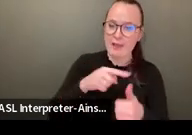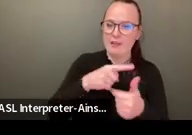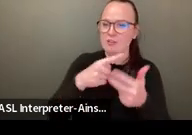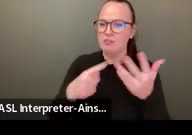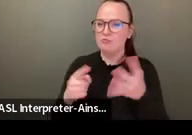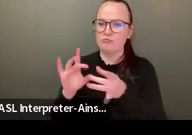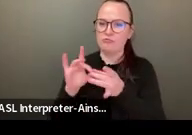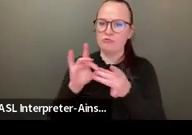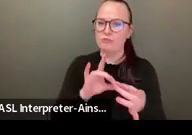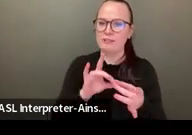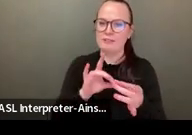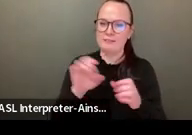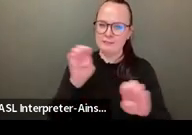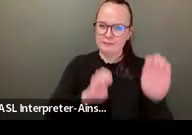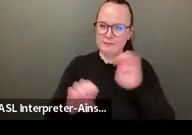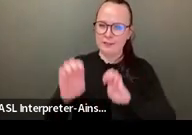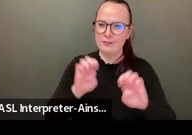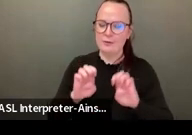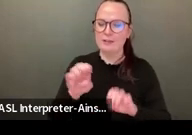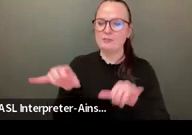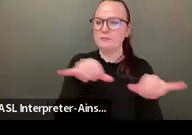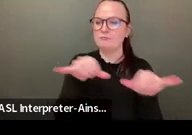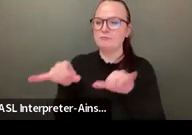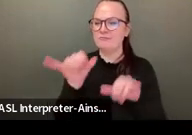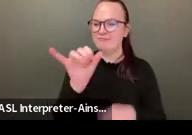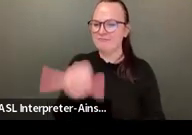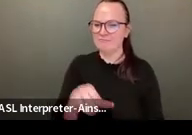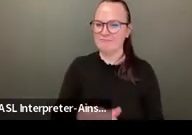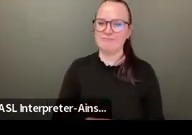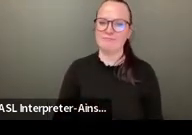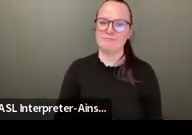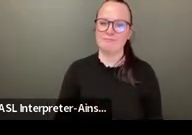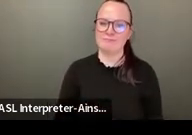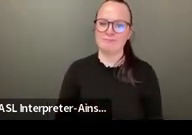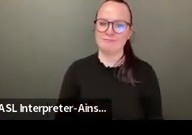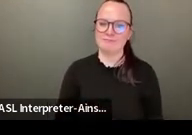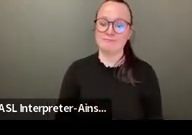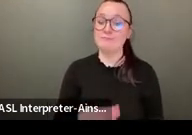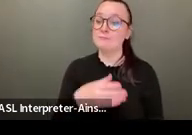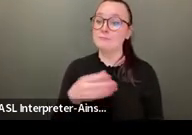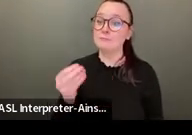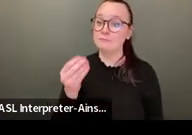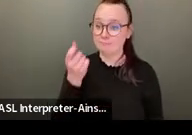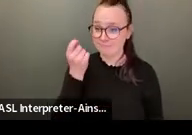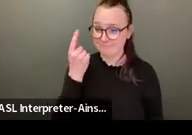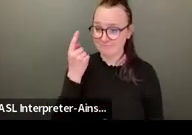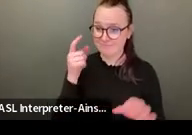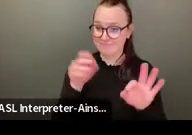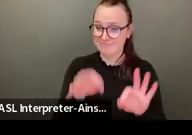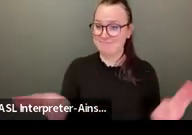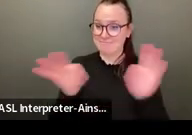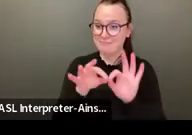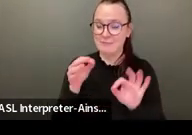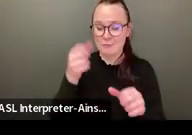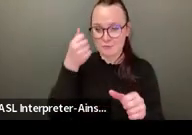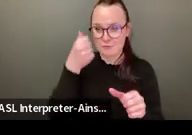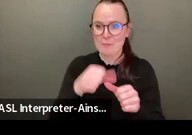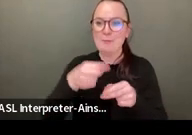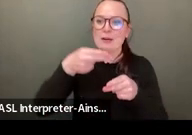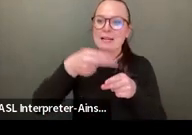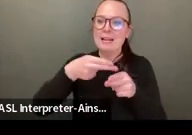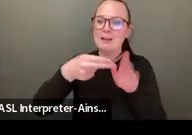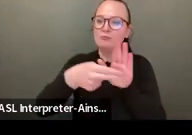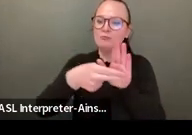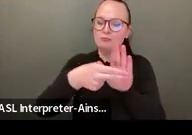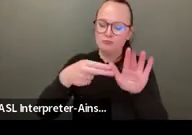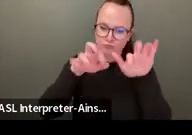that you want to put in there. And most importantly, just remember to have the name of the evaluation and the